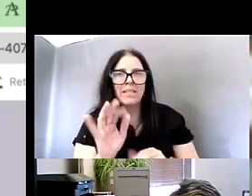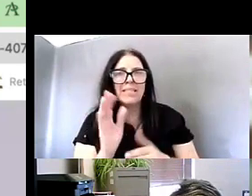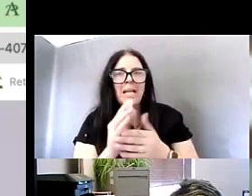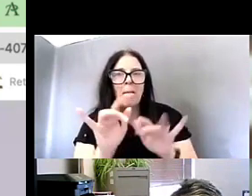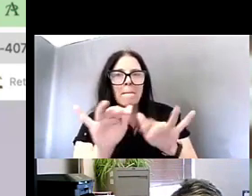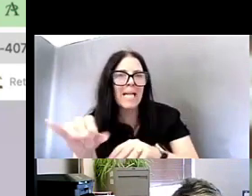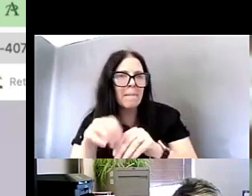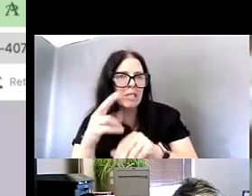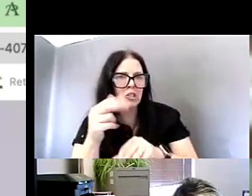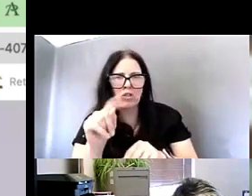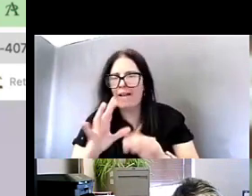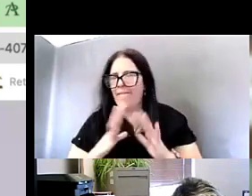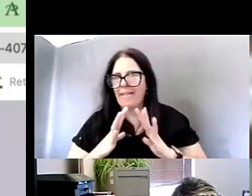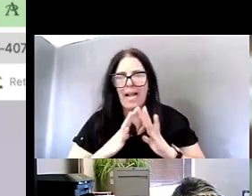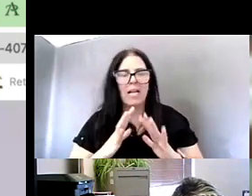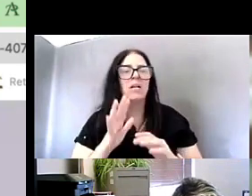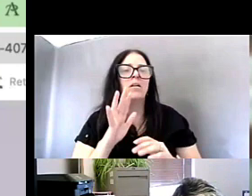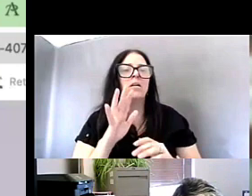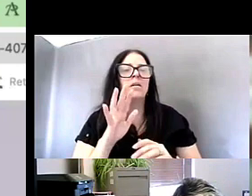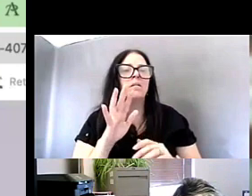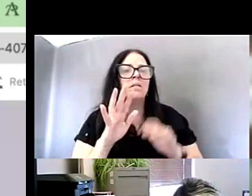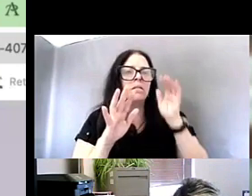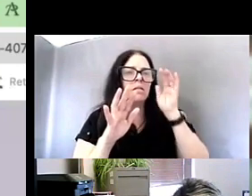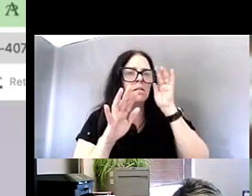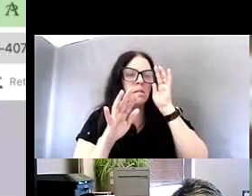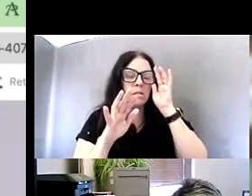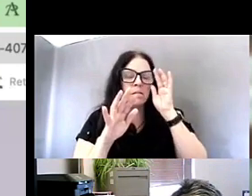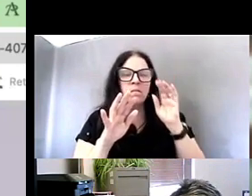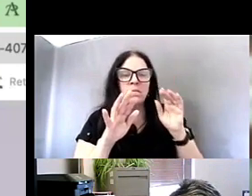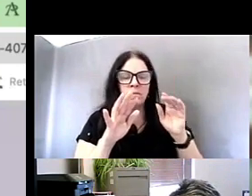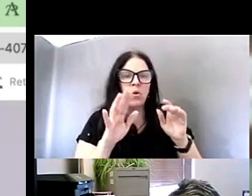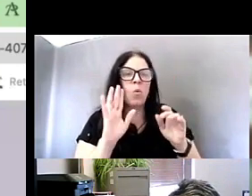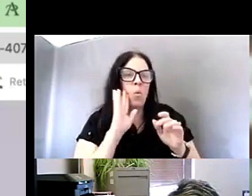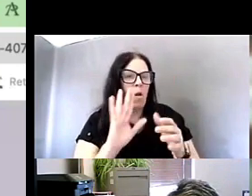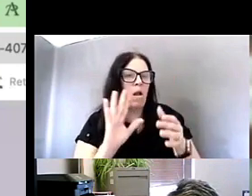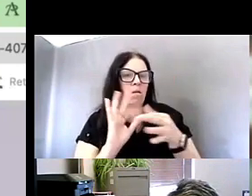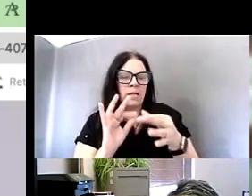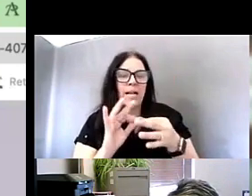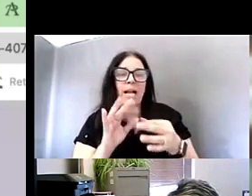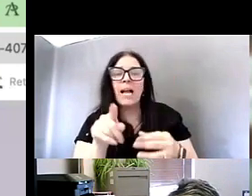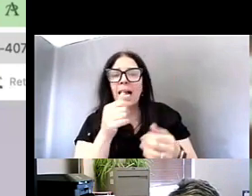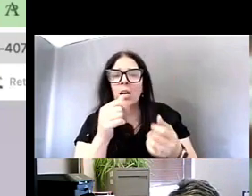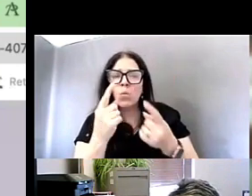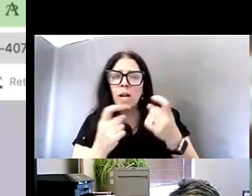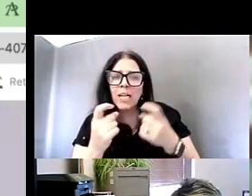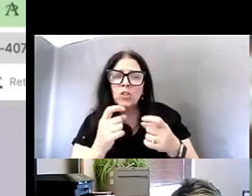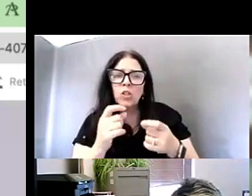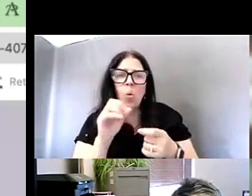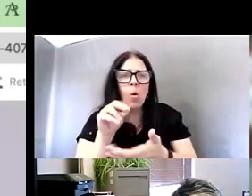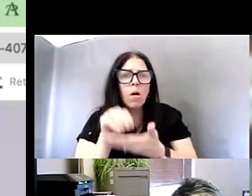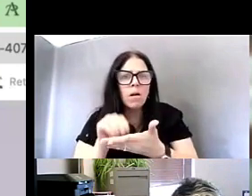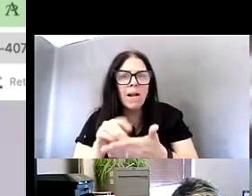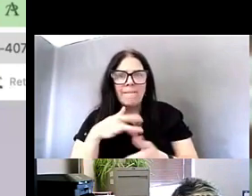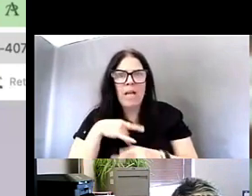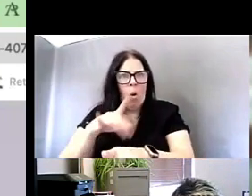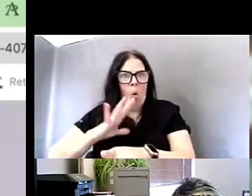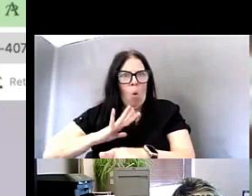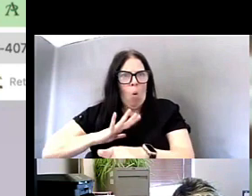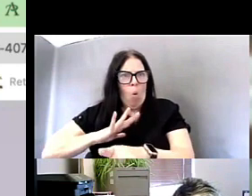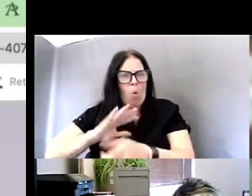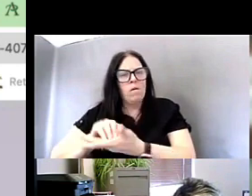chat. Please note your questions, note suggestions or resources you find very helpful and